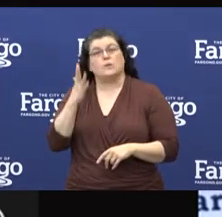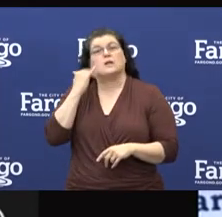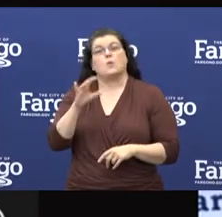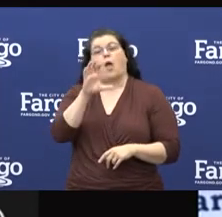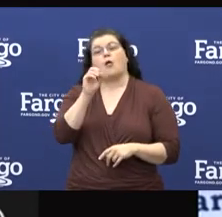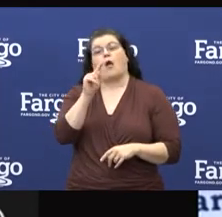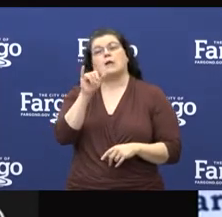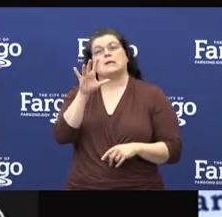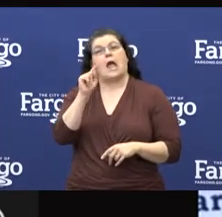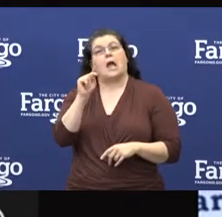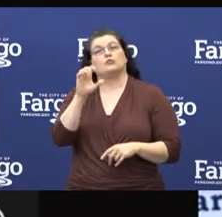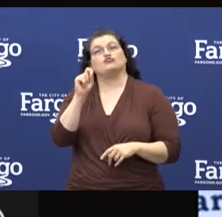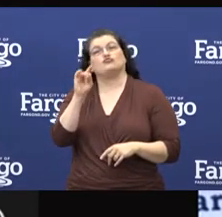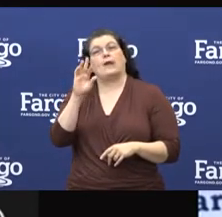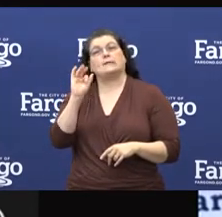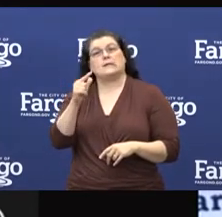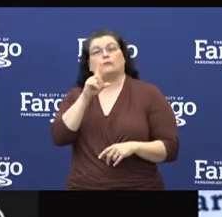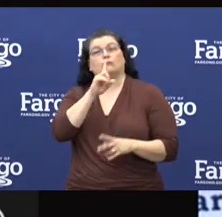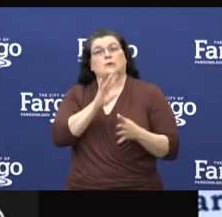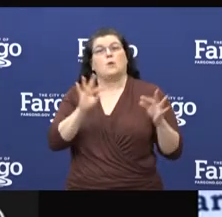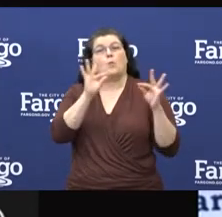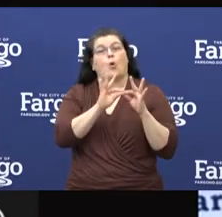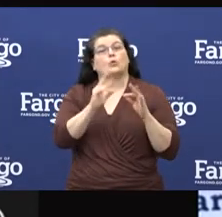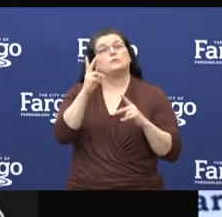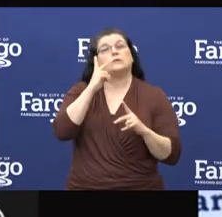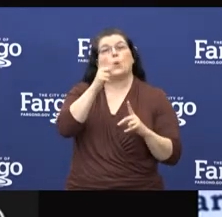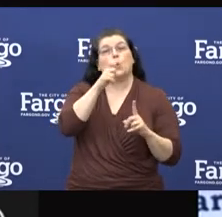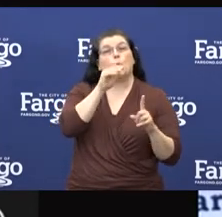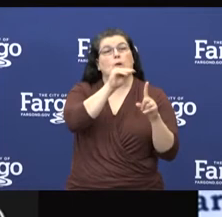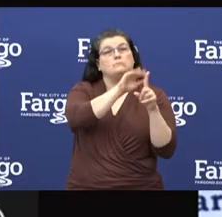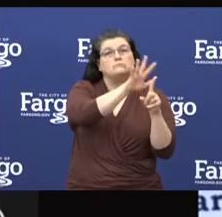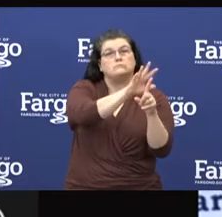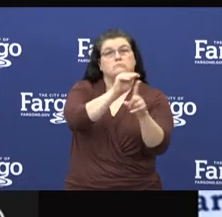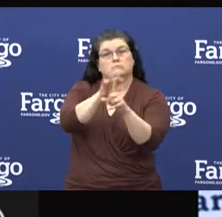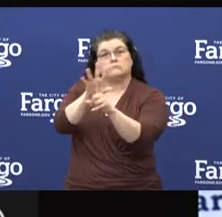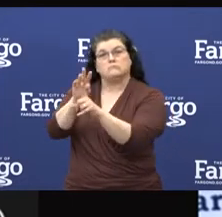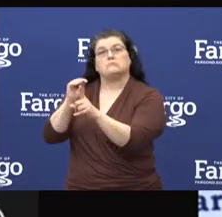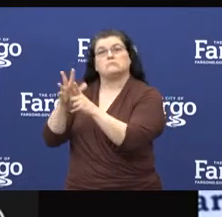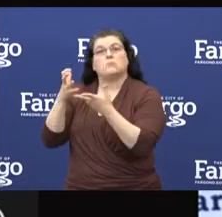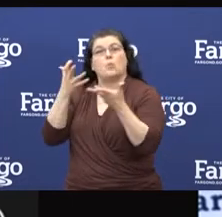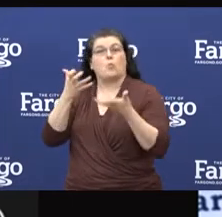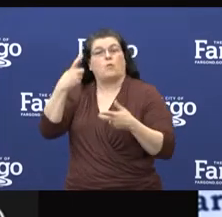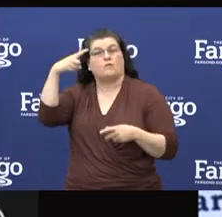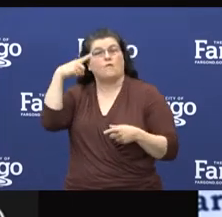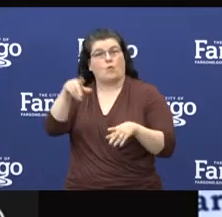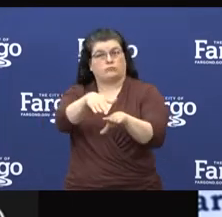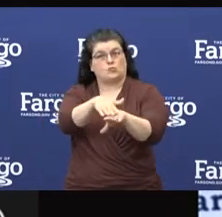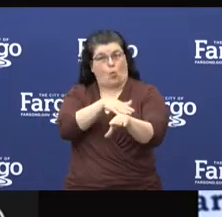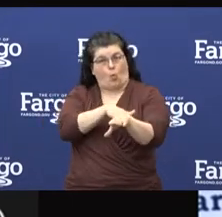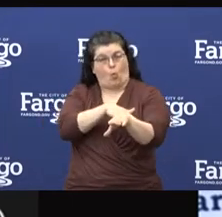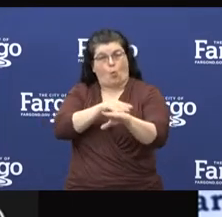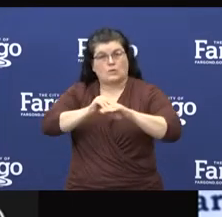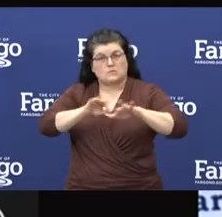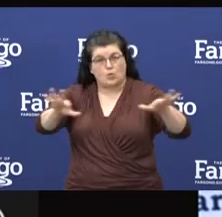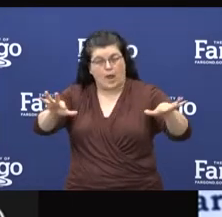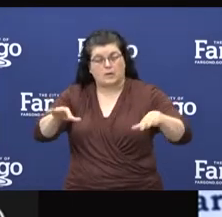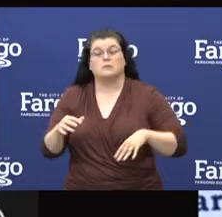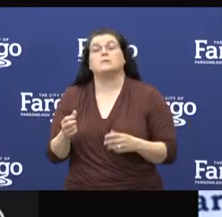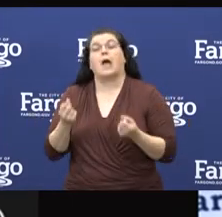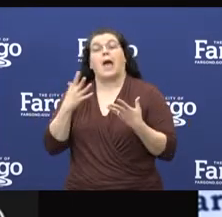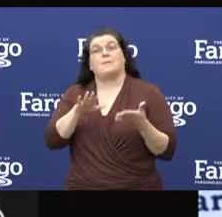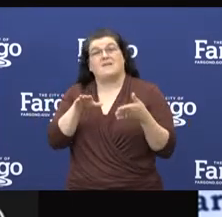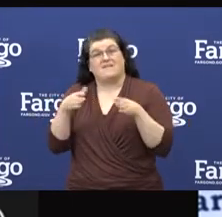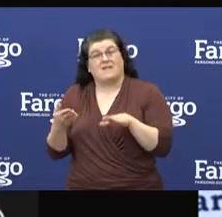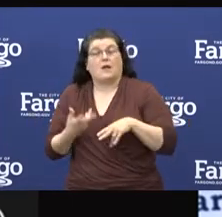is an essential step to identify potential exposures to help slow the spread. The number of deaths have also increased since last week